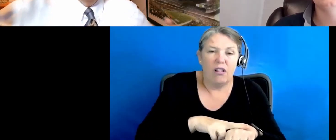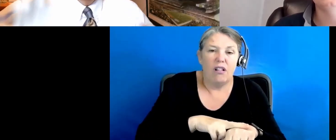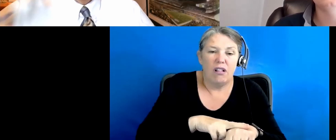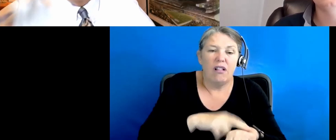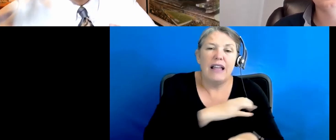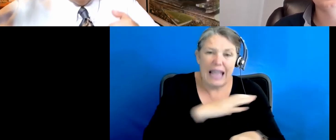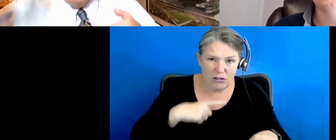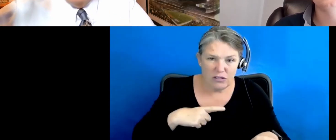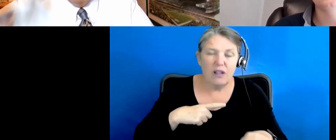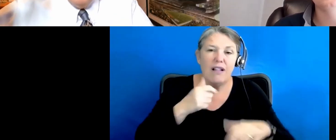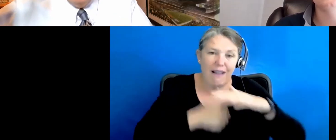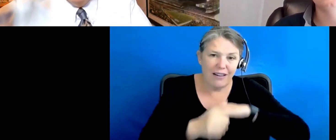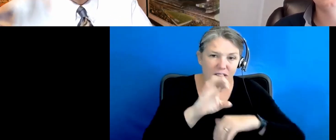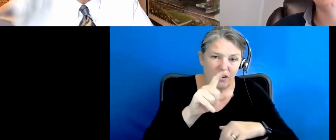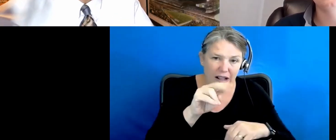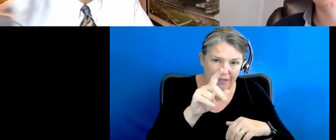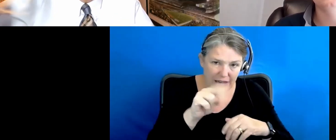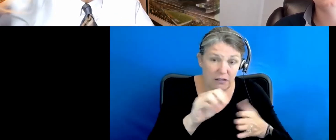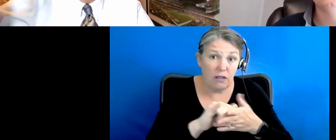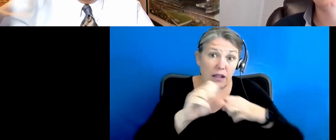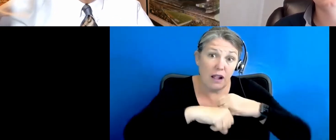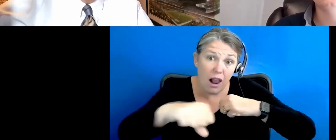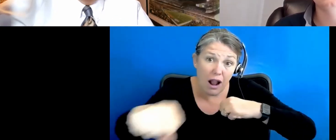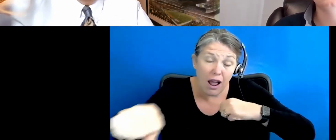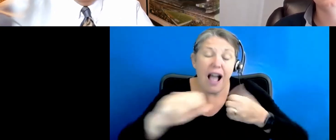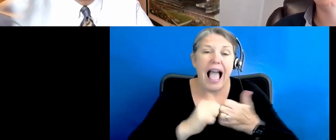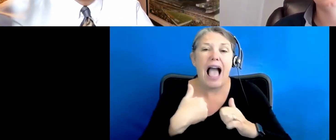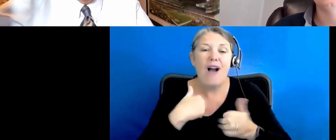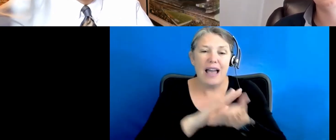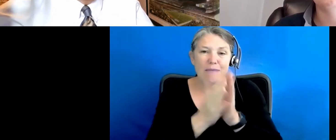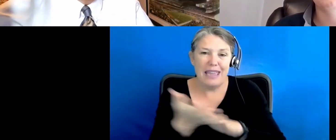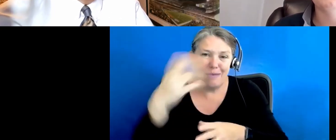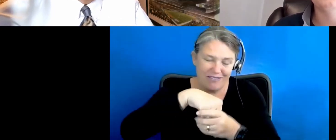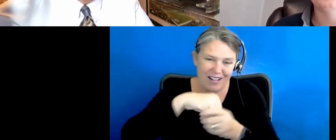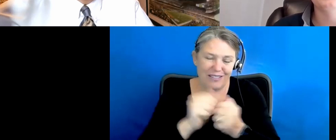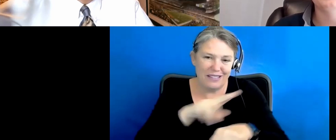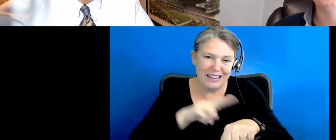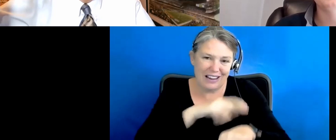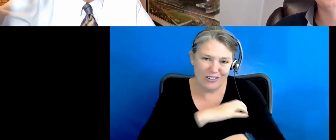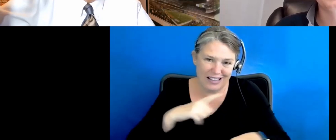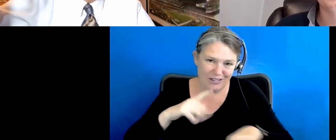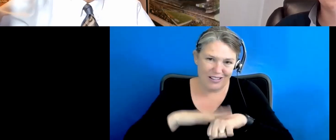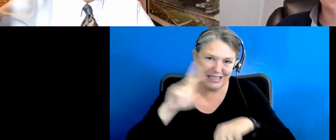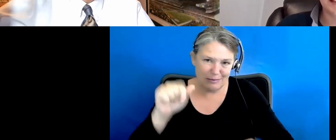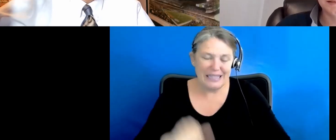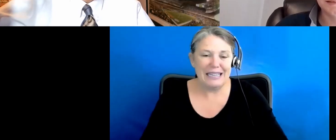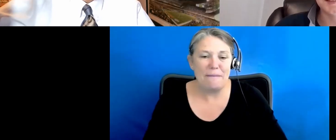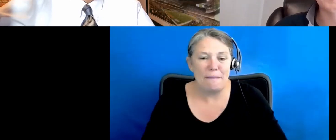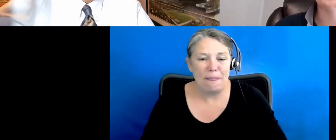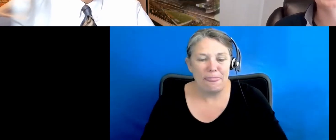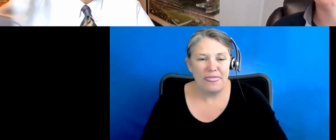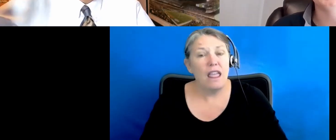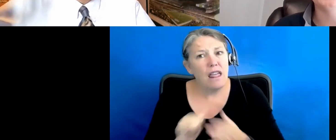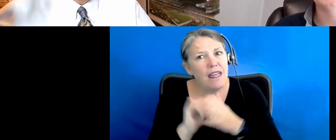administration. And so that's a long way of saying how I became involved with the National Council on Disability.